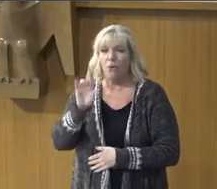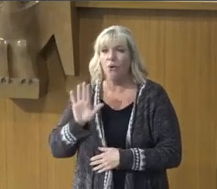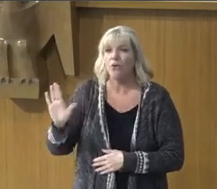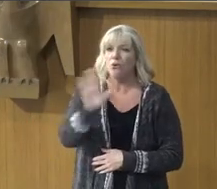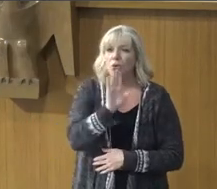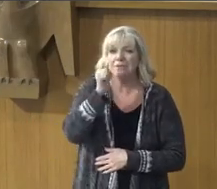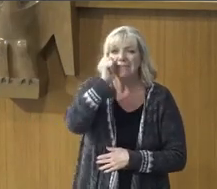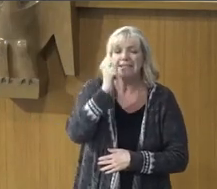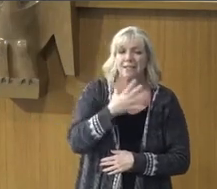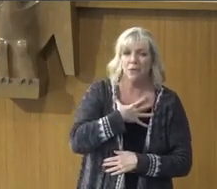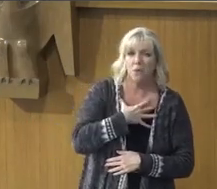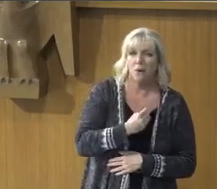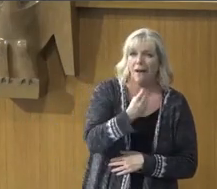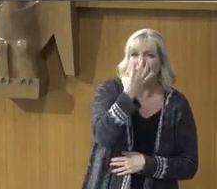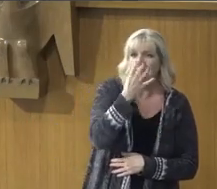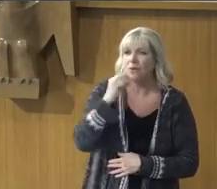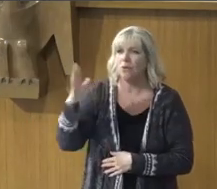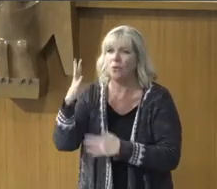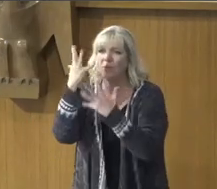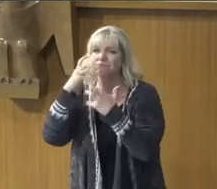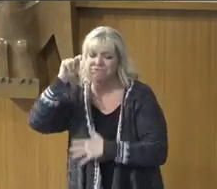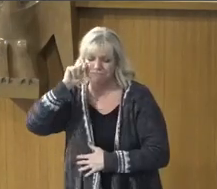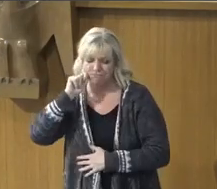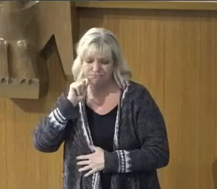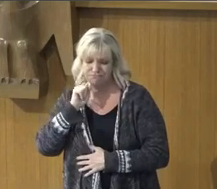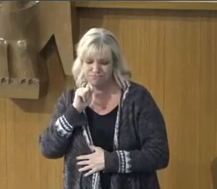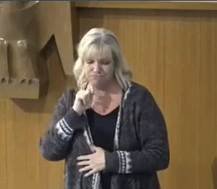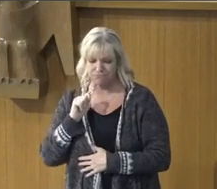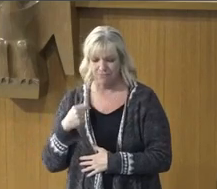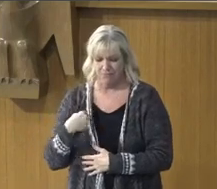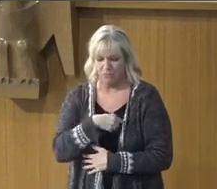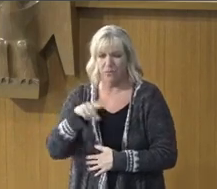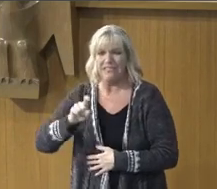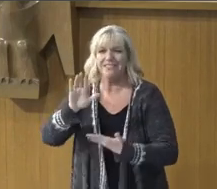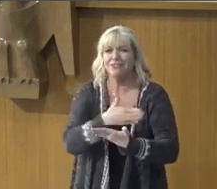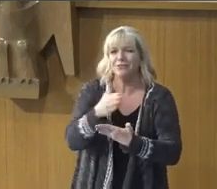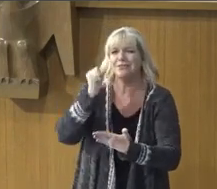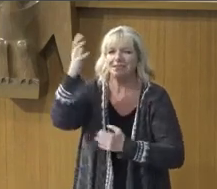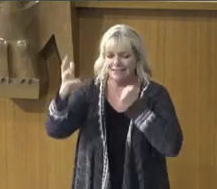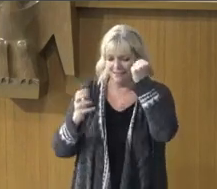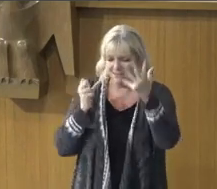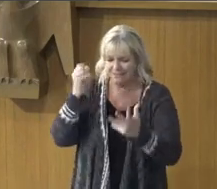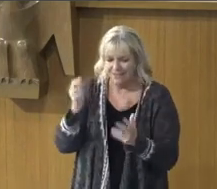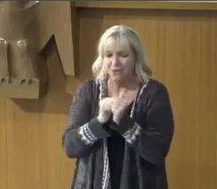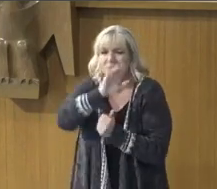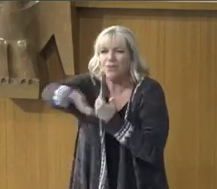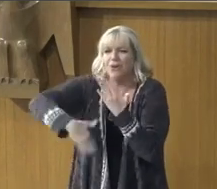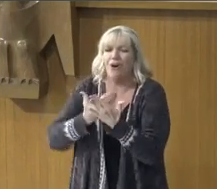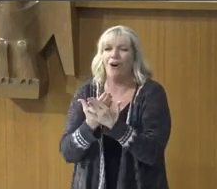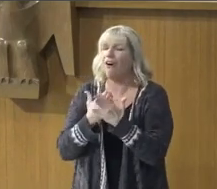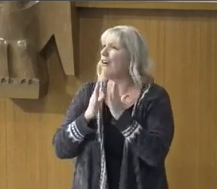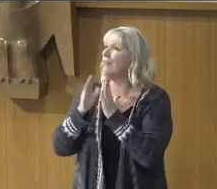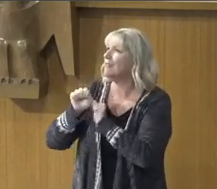white or copper-skinned We need to sing with all the voices of the